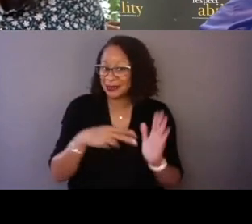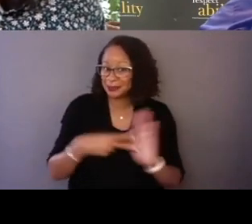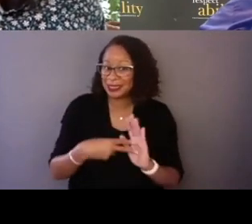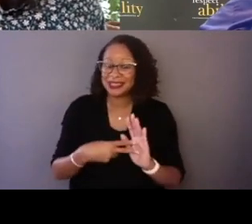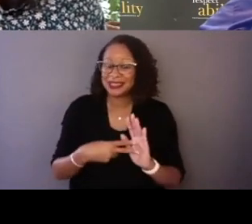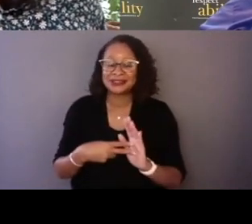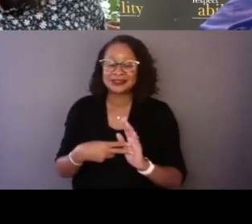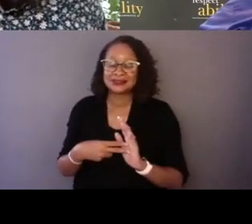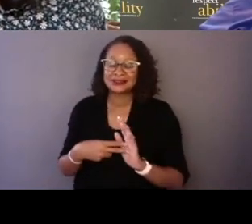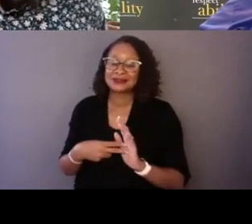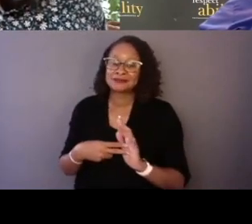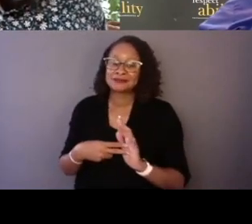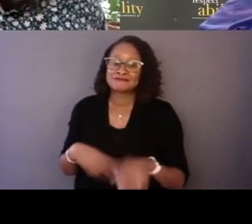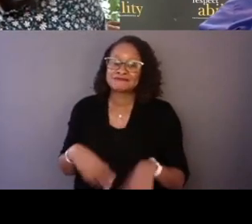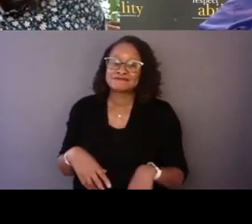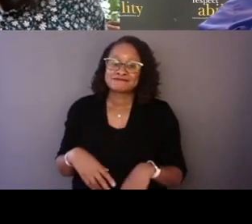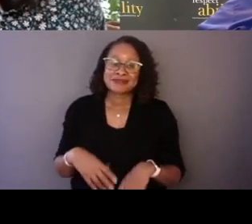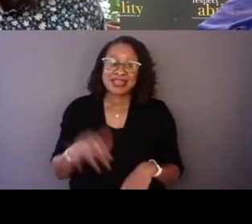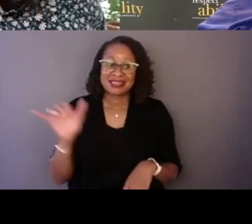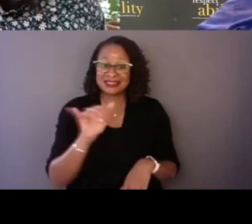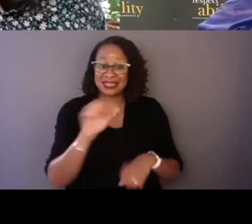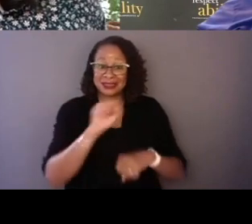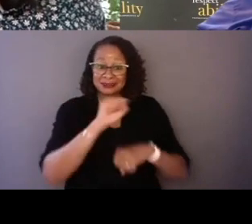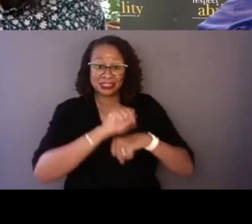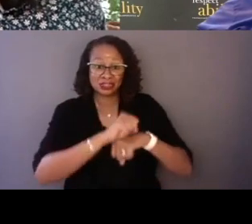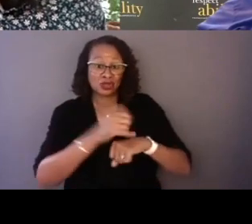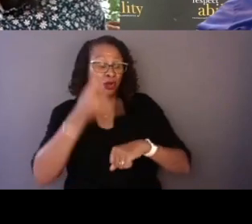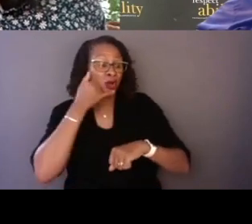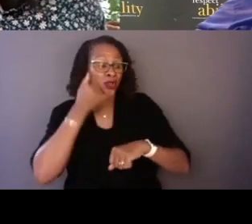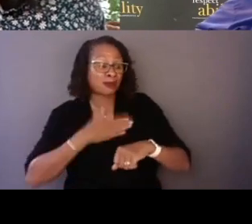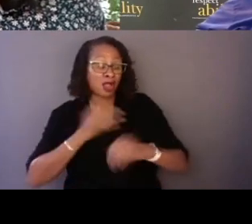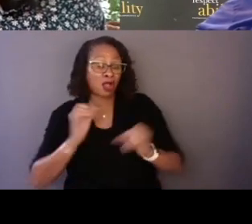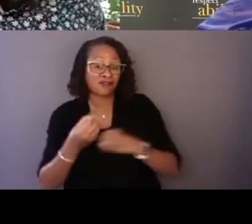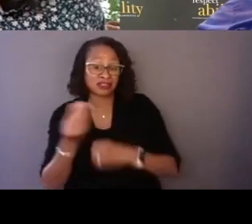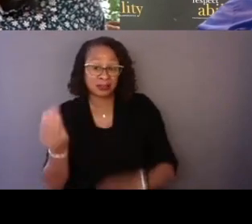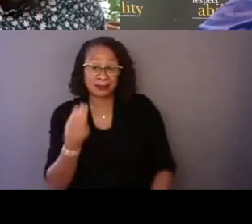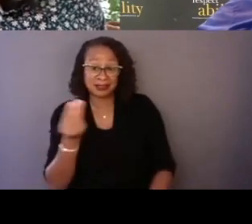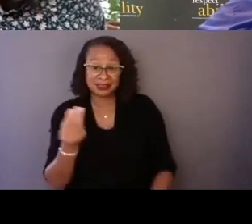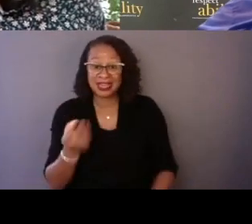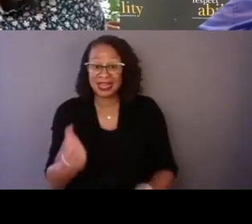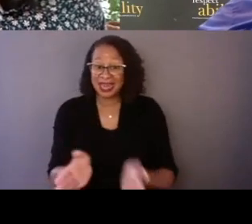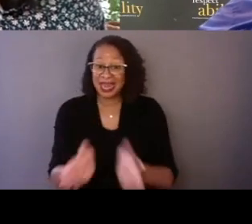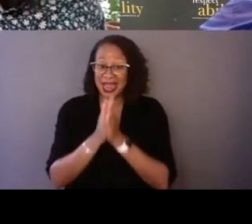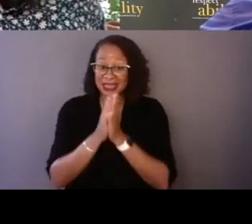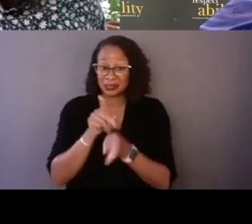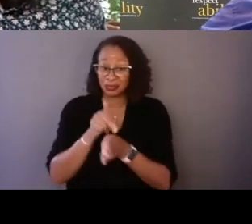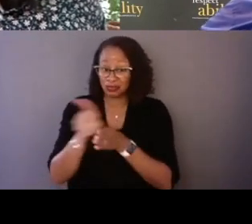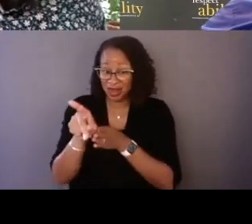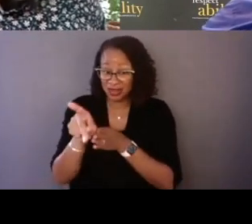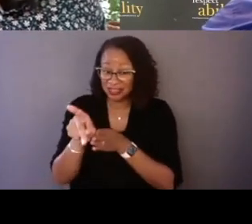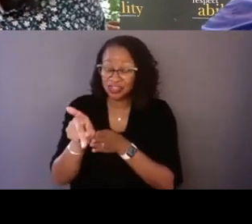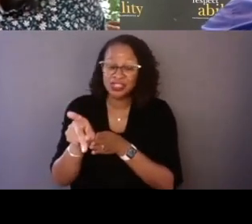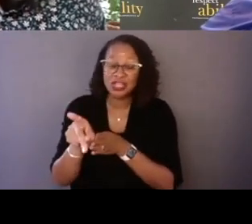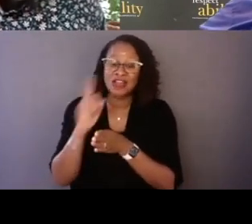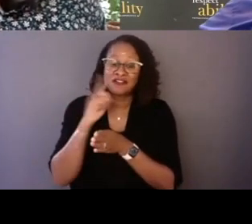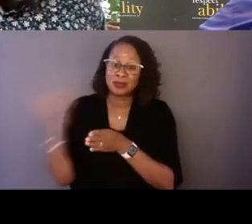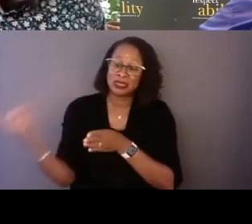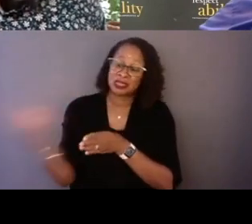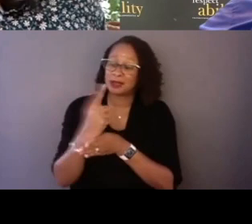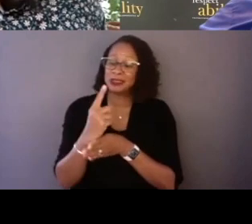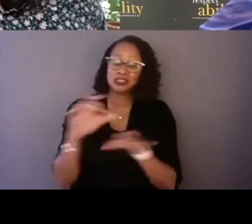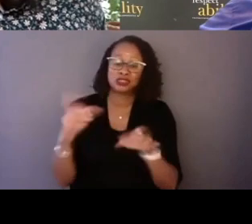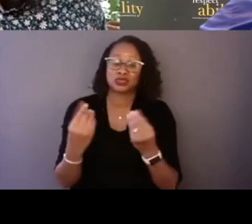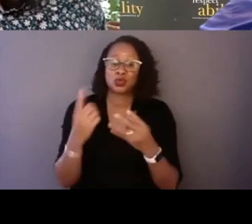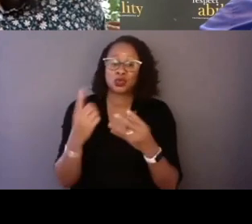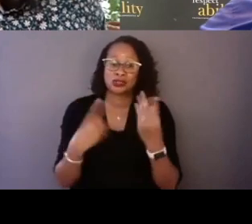it, that if that same synagogue calls my office on Monday and makes a professional appointment for me to come in and do what I do, that I'm